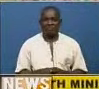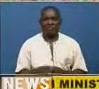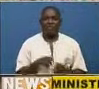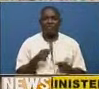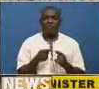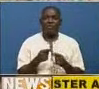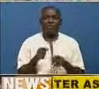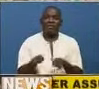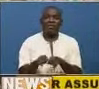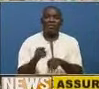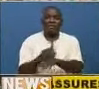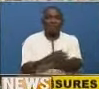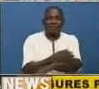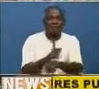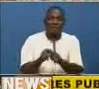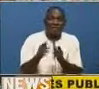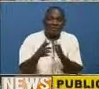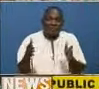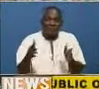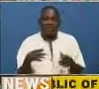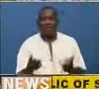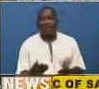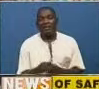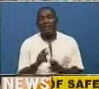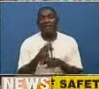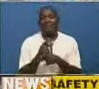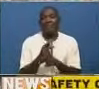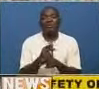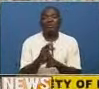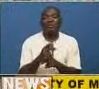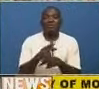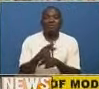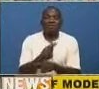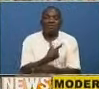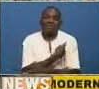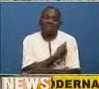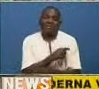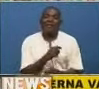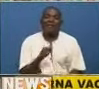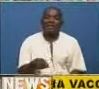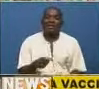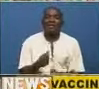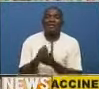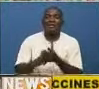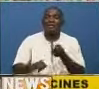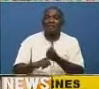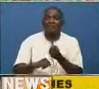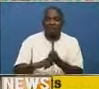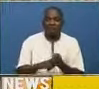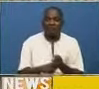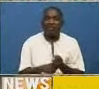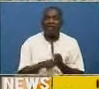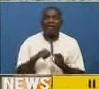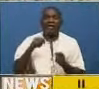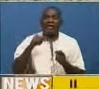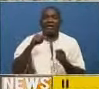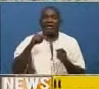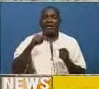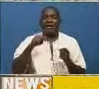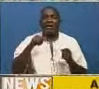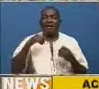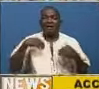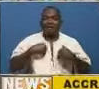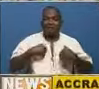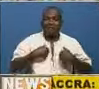to improve and also to expand the vaccine production, which will go a long way to support our poultry farmers. We have